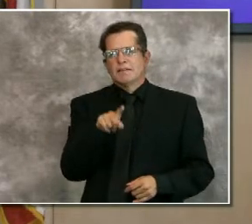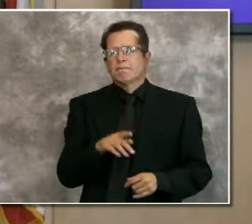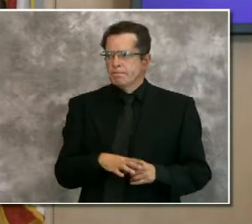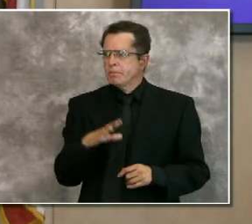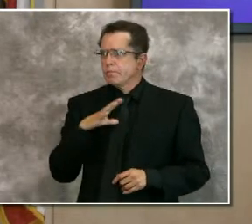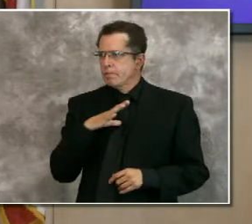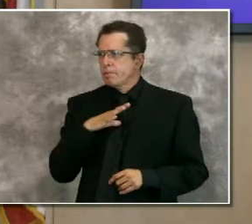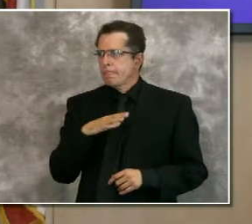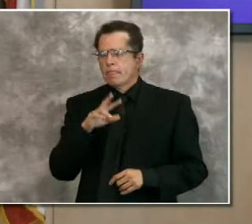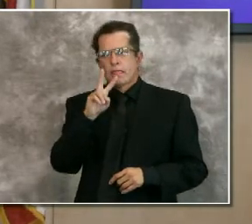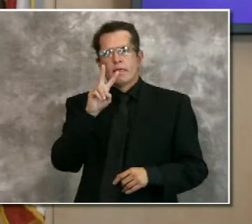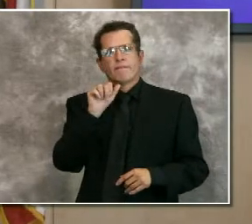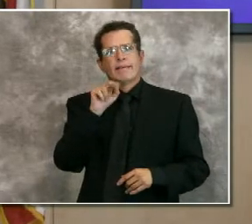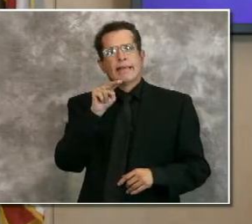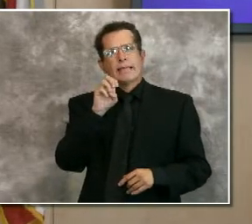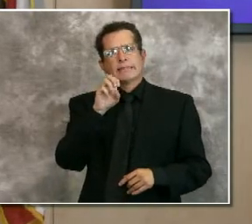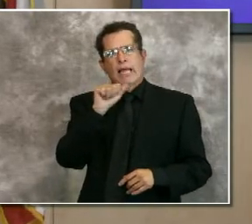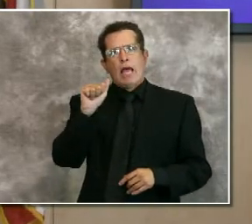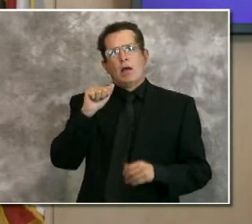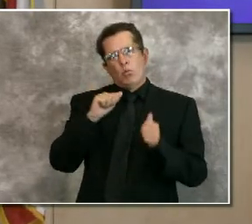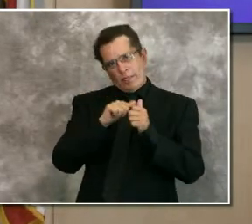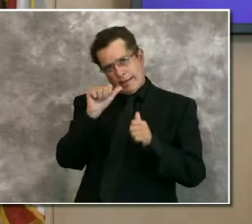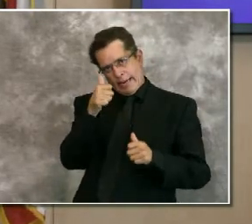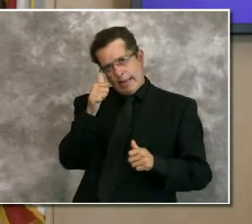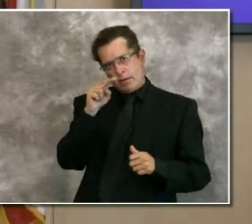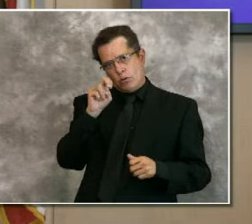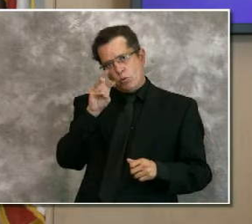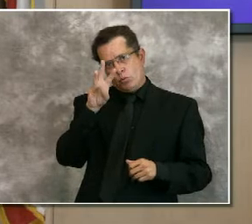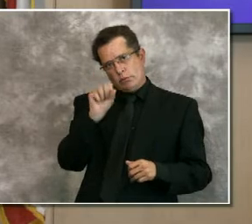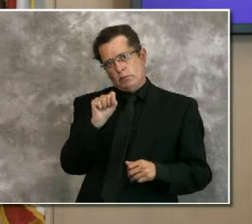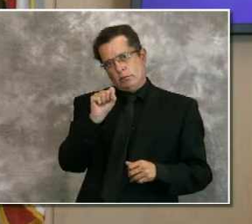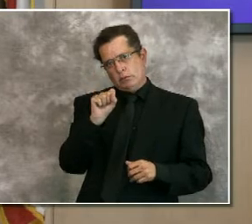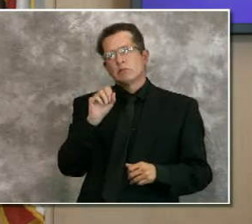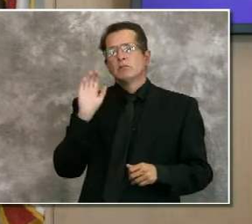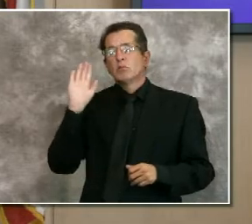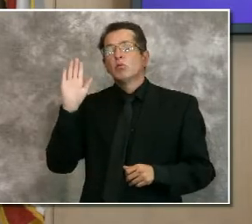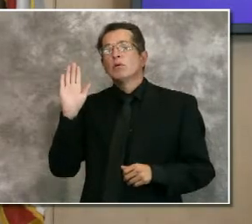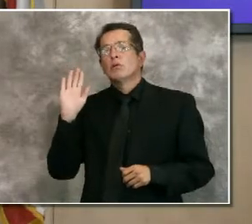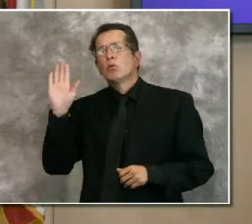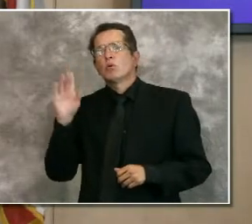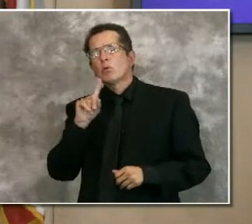Yes, Vanessa Van Hefty with 10 News. Please state your question.